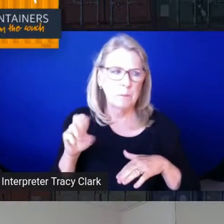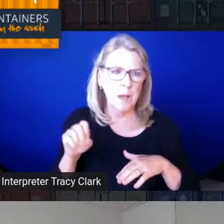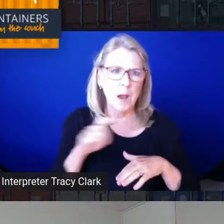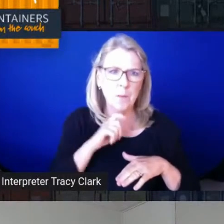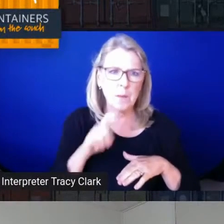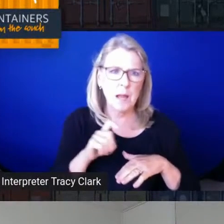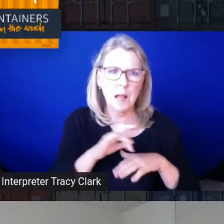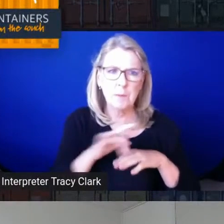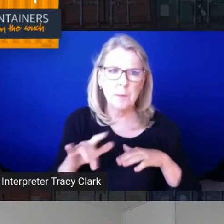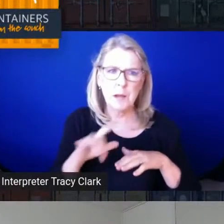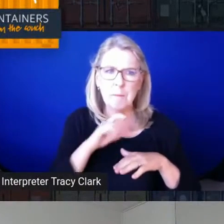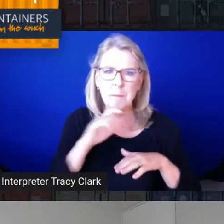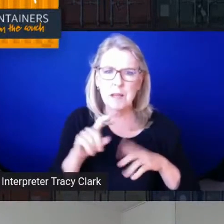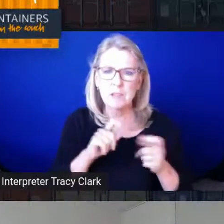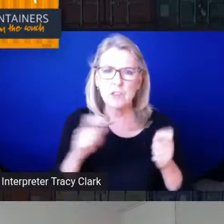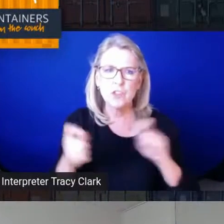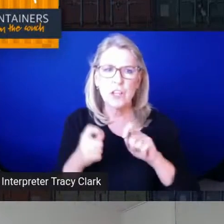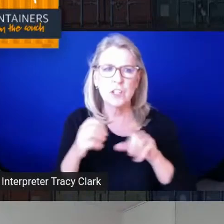5 years?